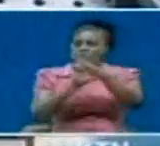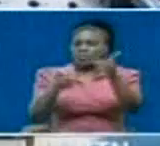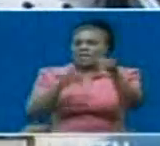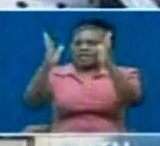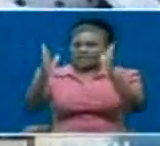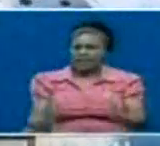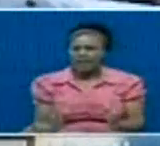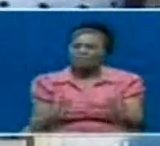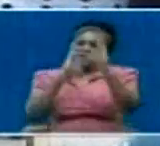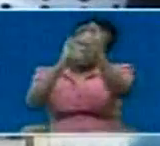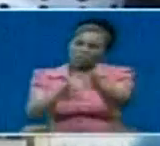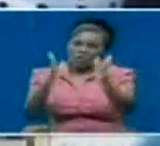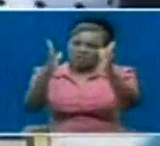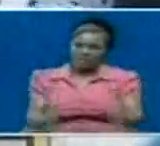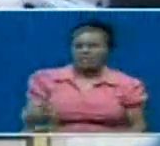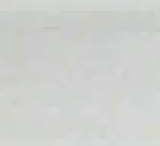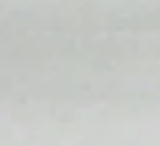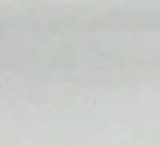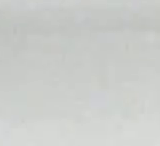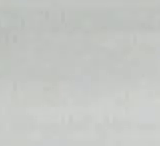firms. Adelaide Changole, KTN Business.